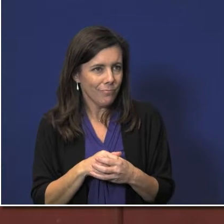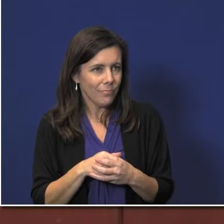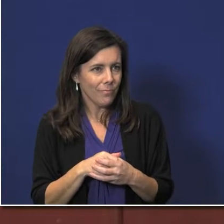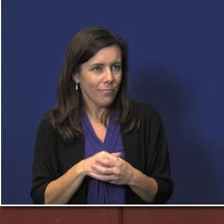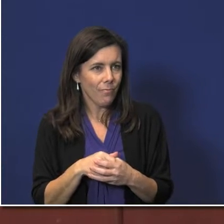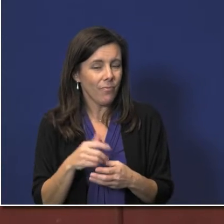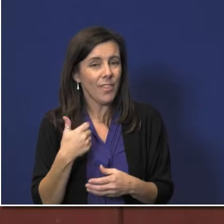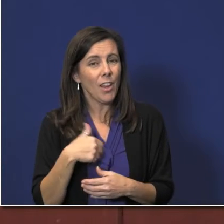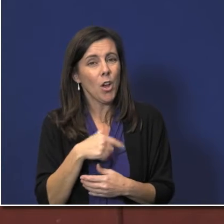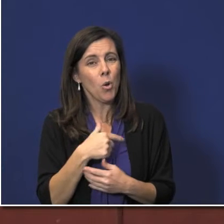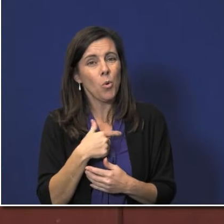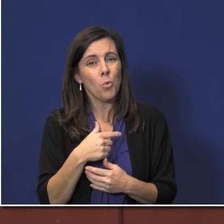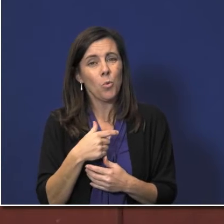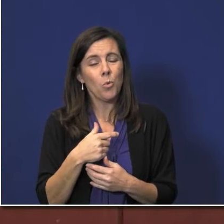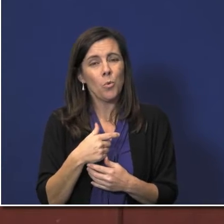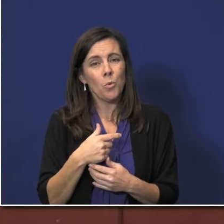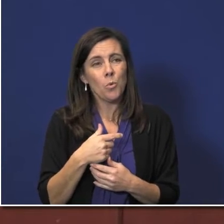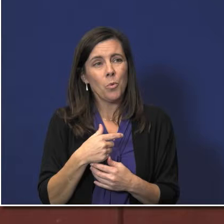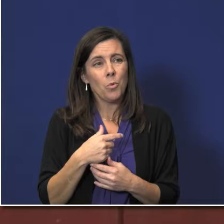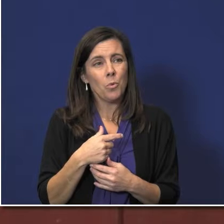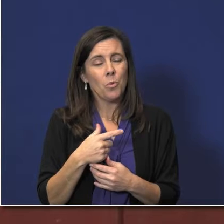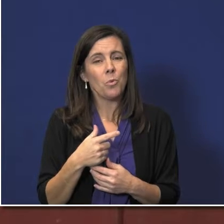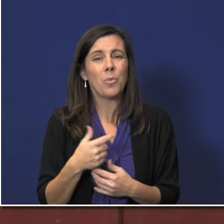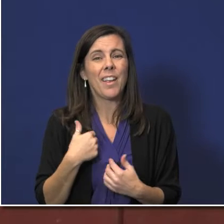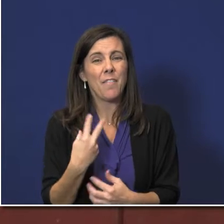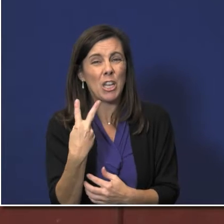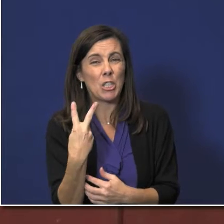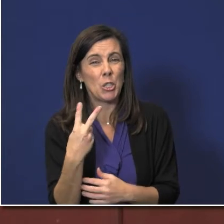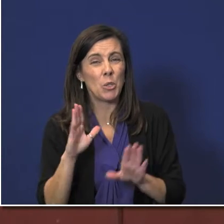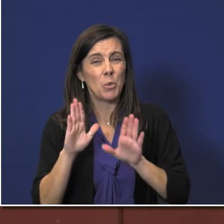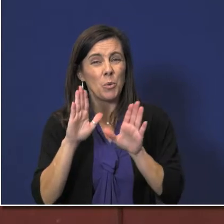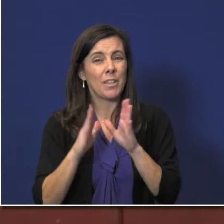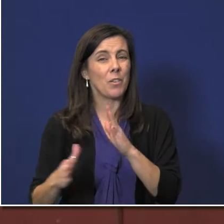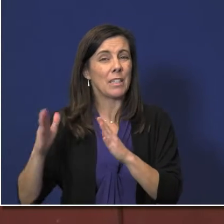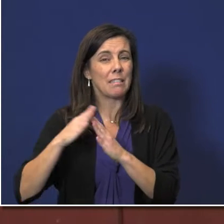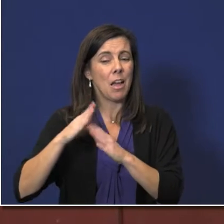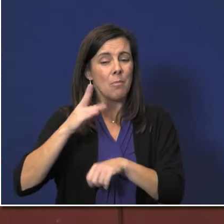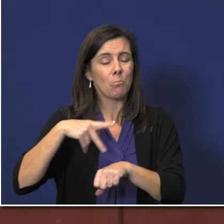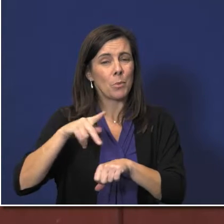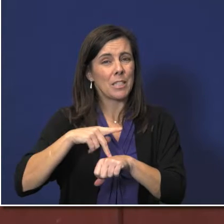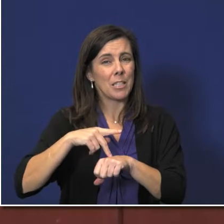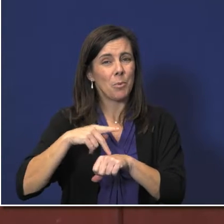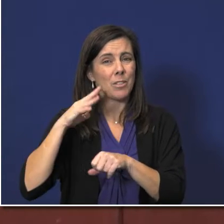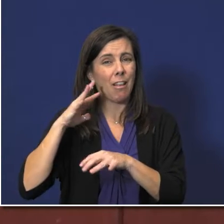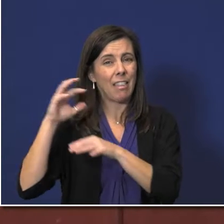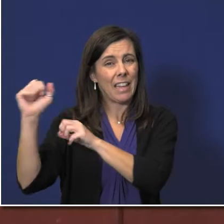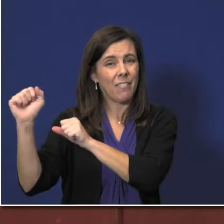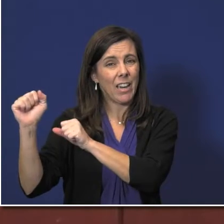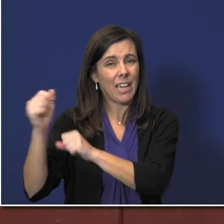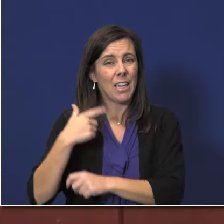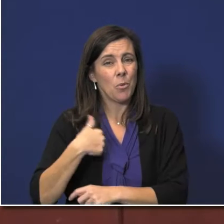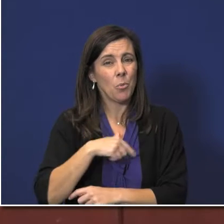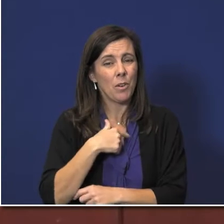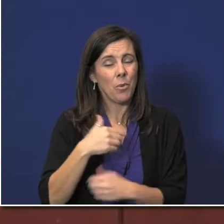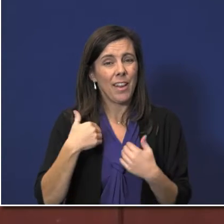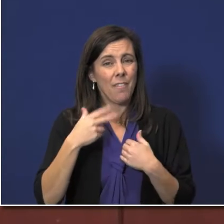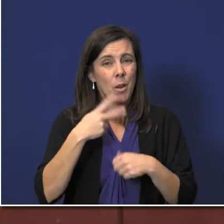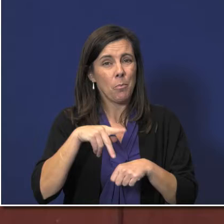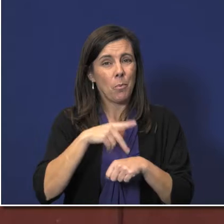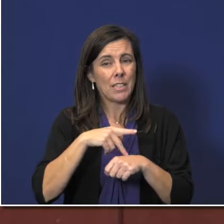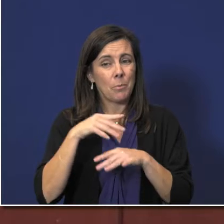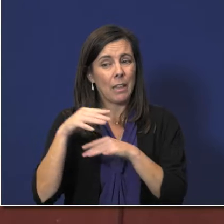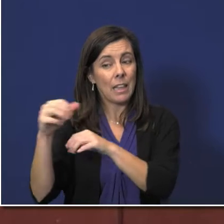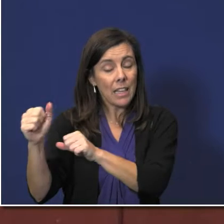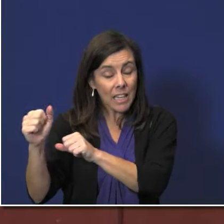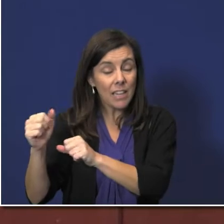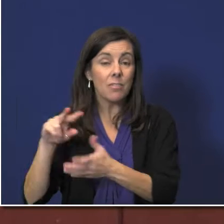2 really outstanding principals at semester. Of course, when we lose principals, that's always an